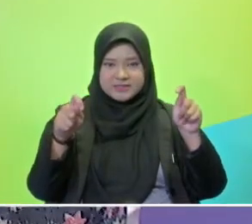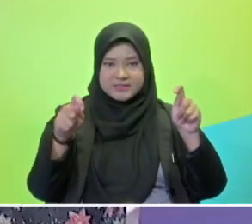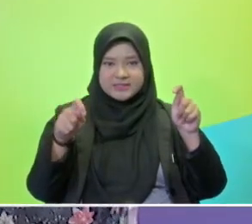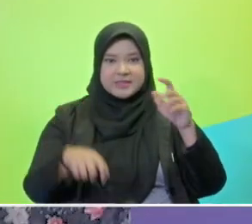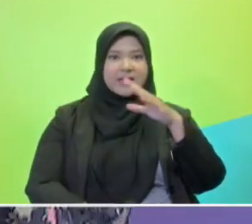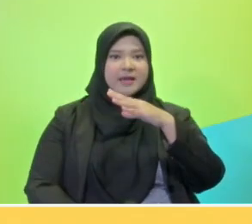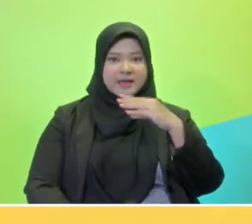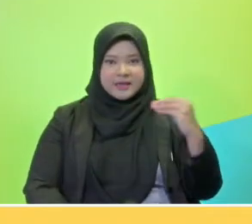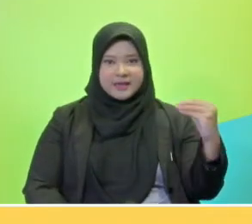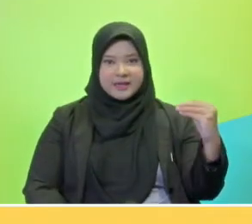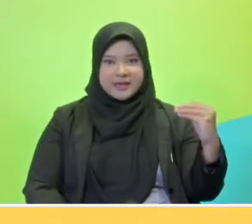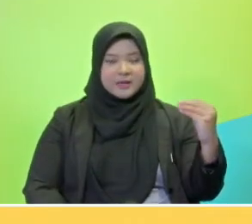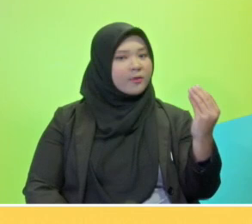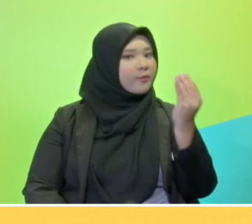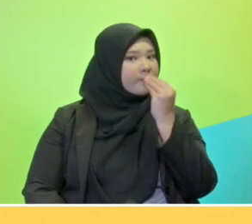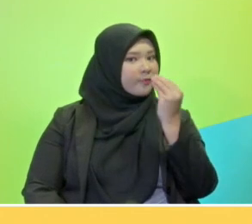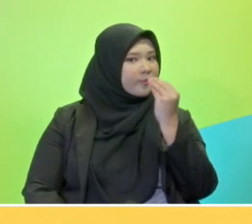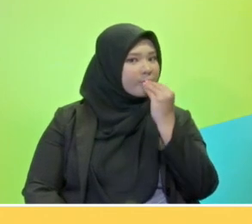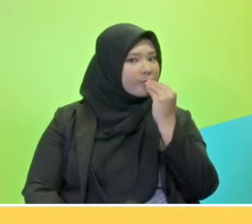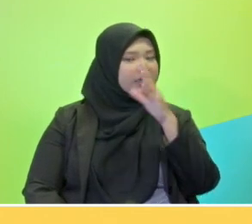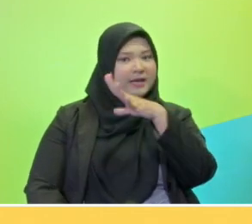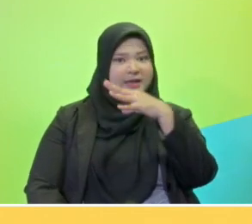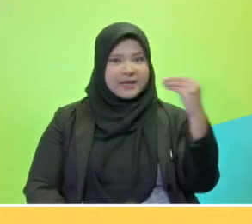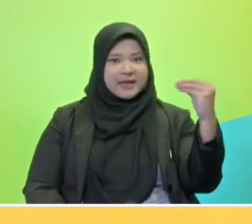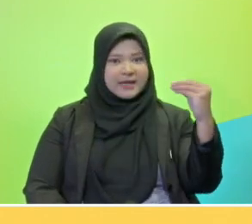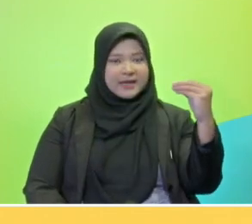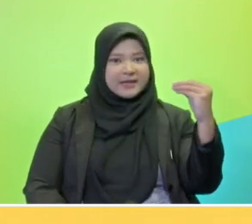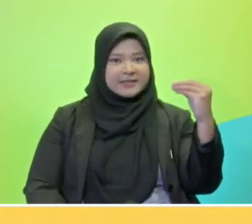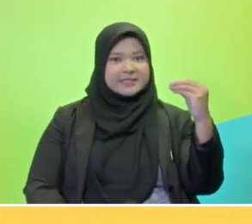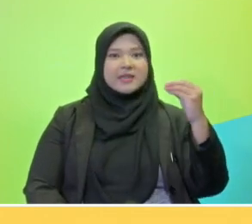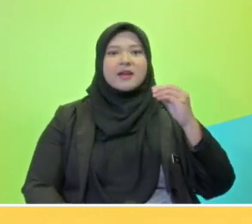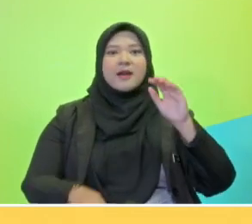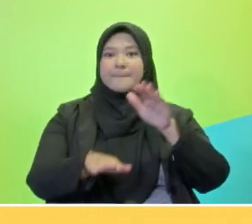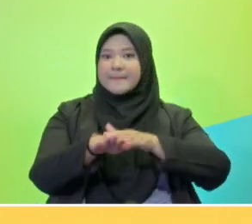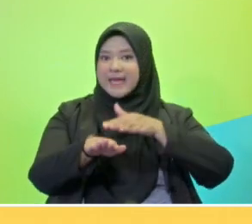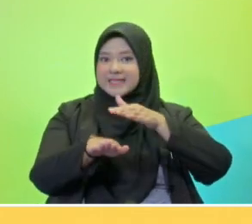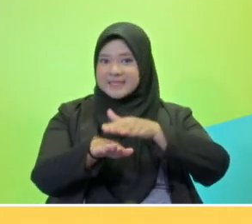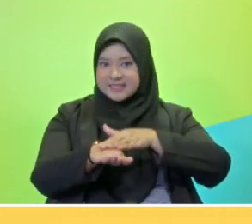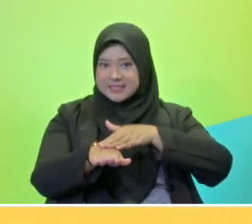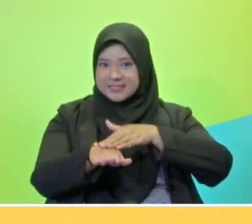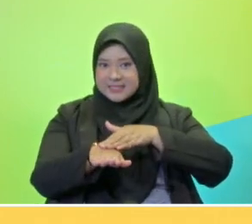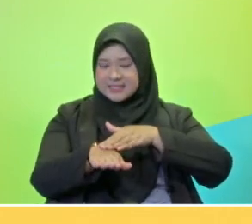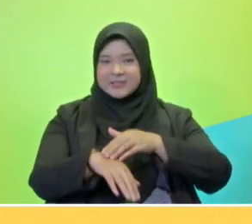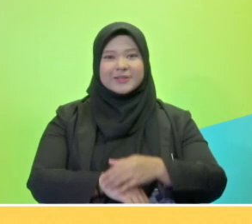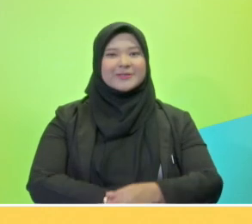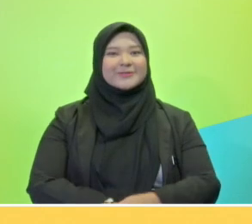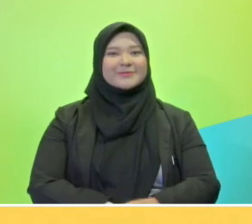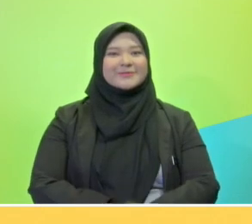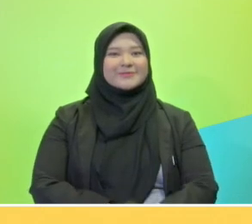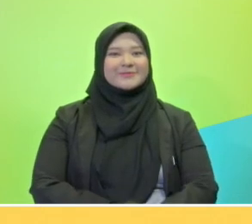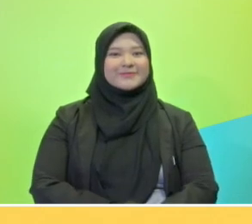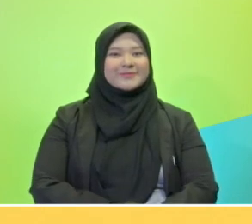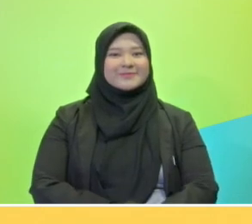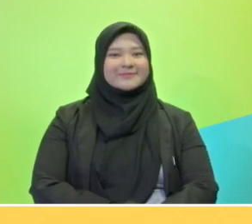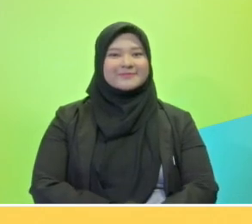the words that mm-hmm. we have. So today, we're going to revise the use of have you got